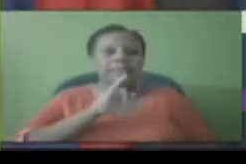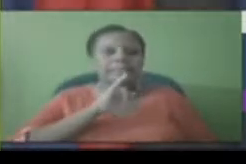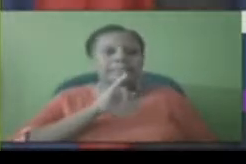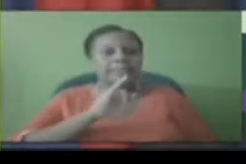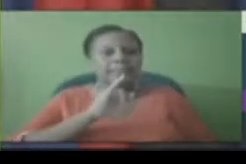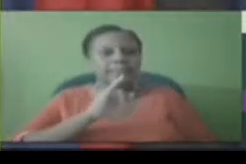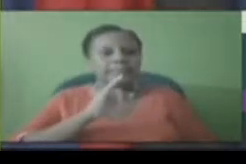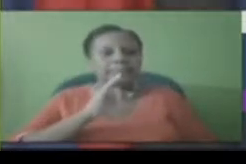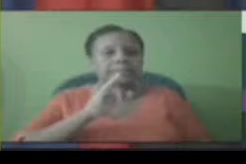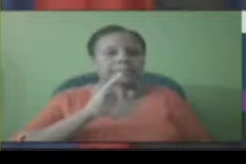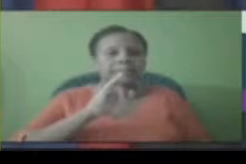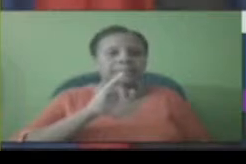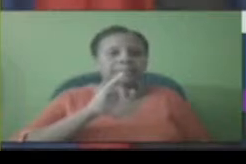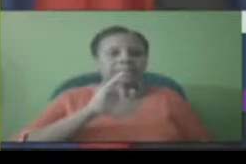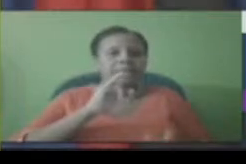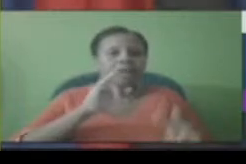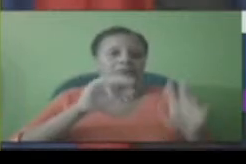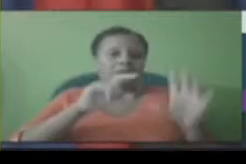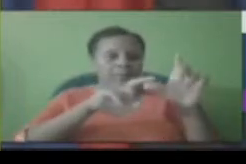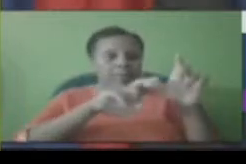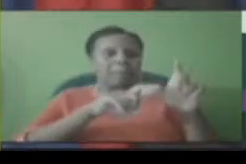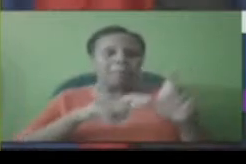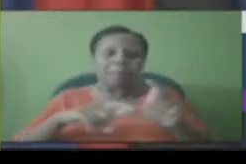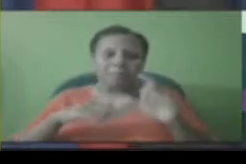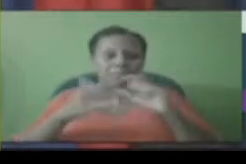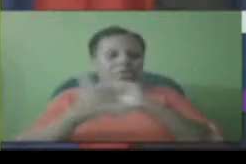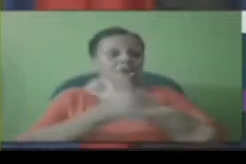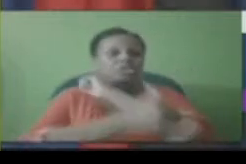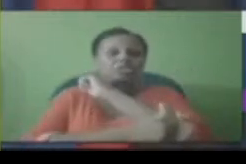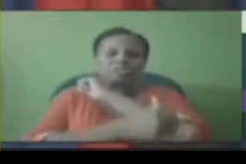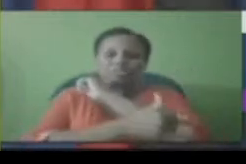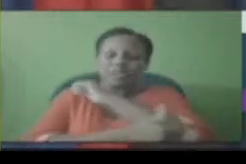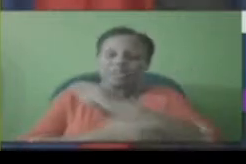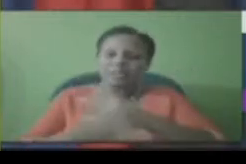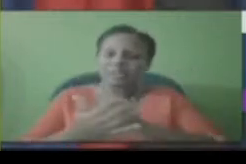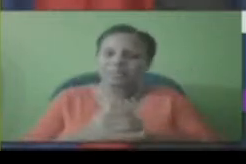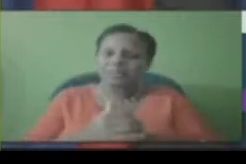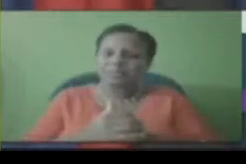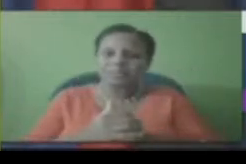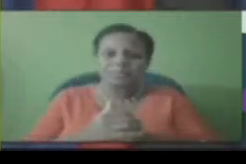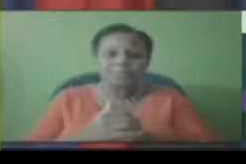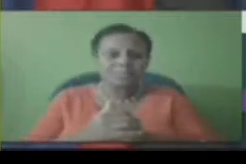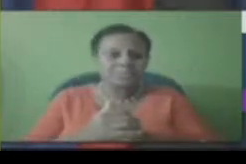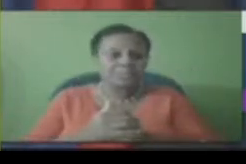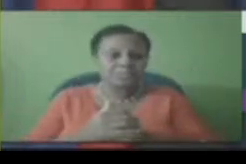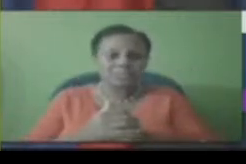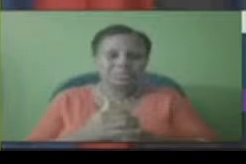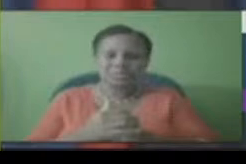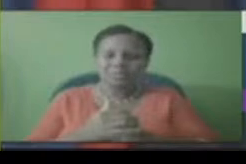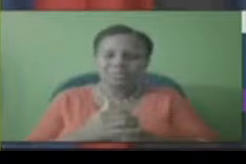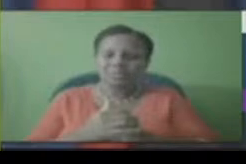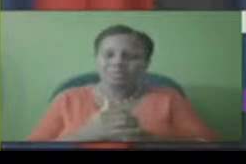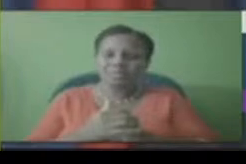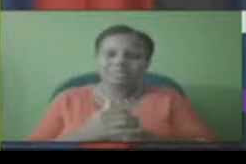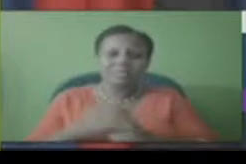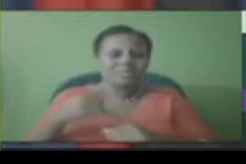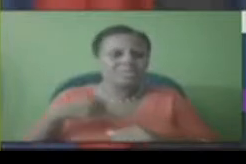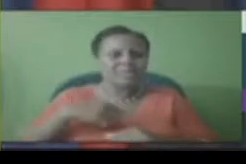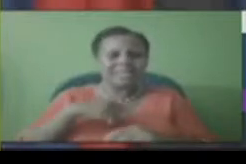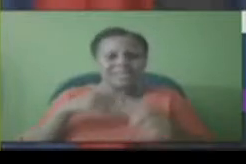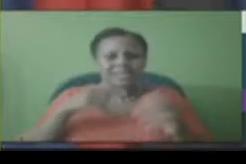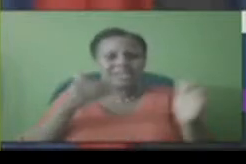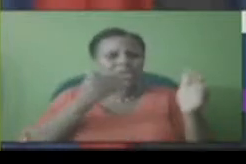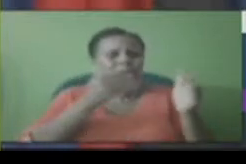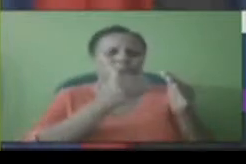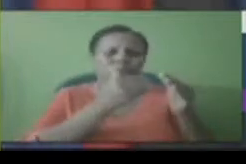But we are not as close to Haiti as we are to the Eastern Caribbean and so on. But the issue in